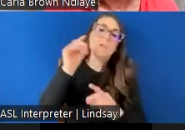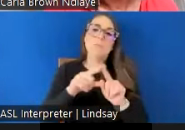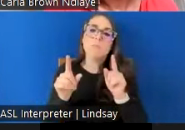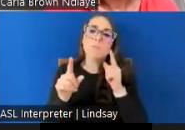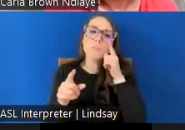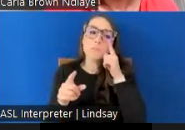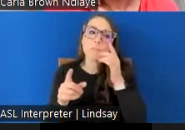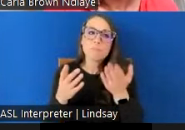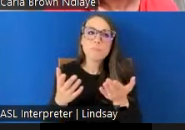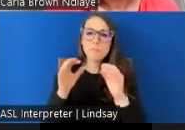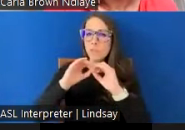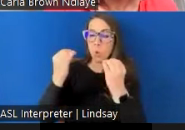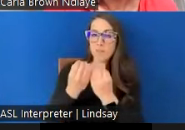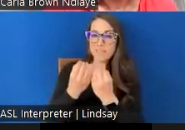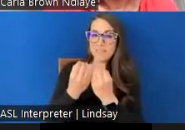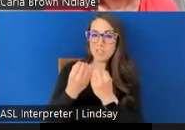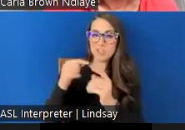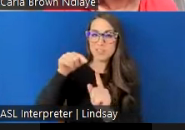an organization who is committed to